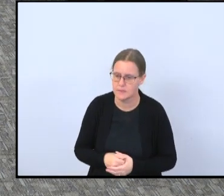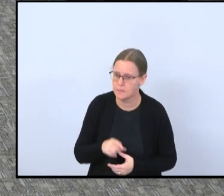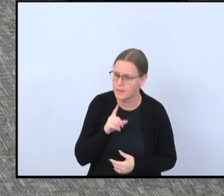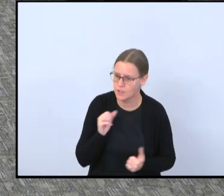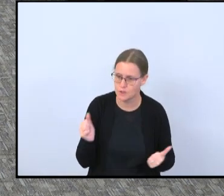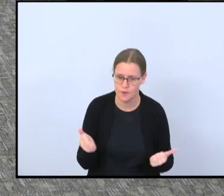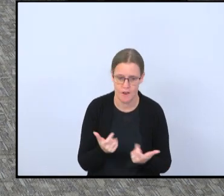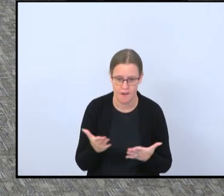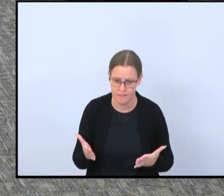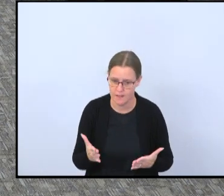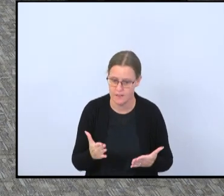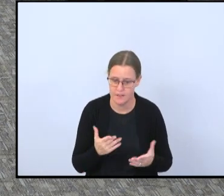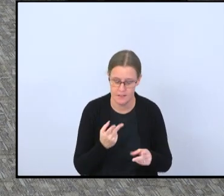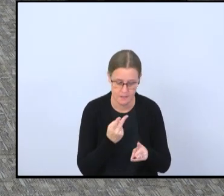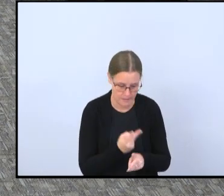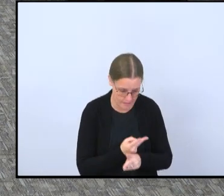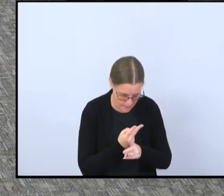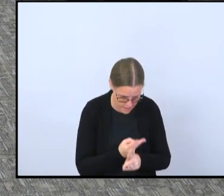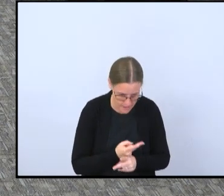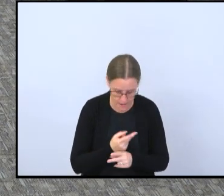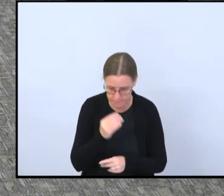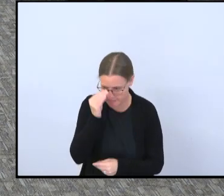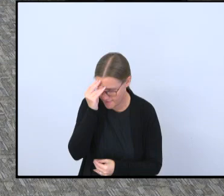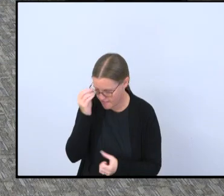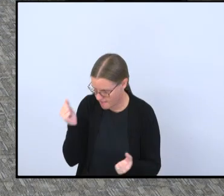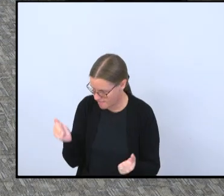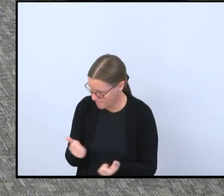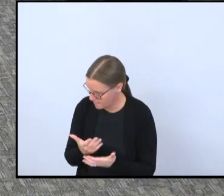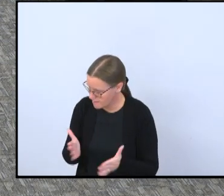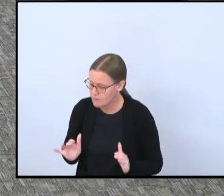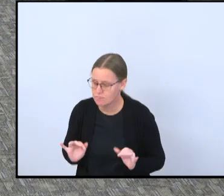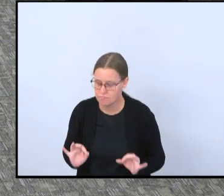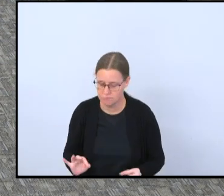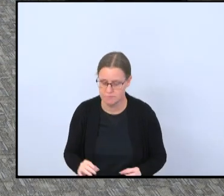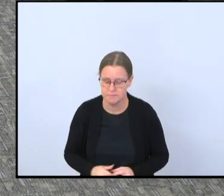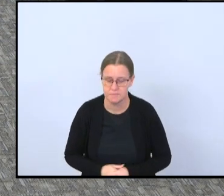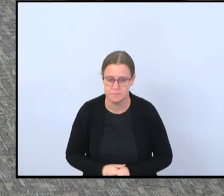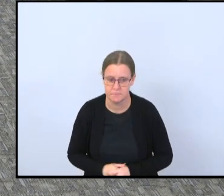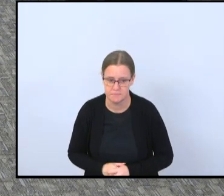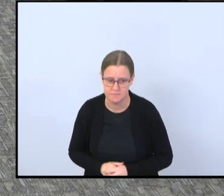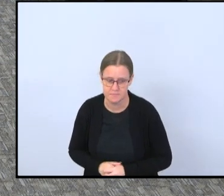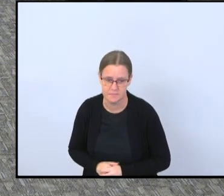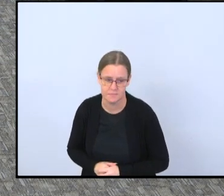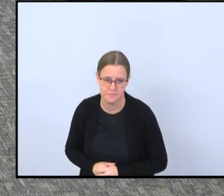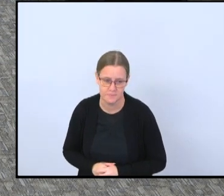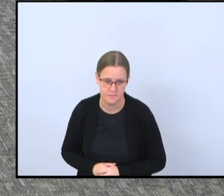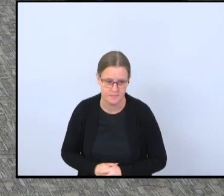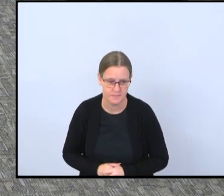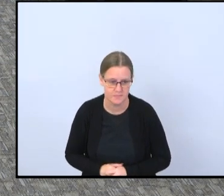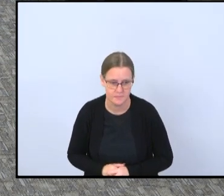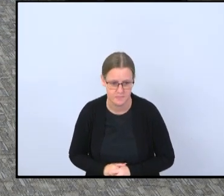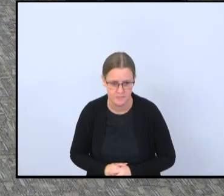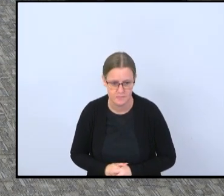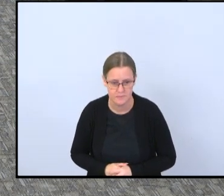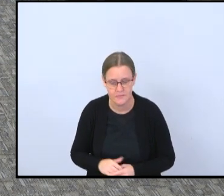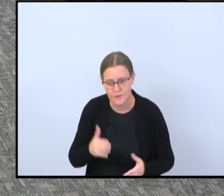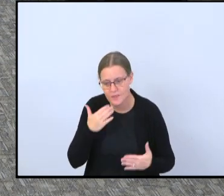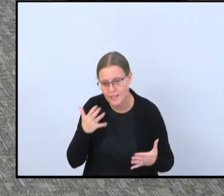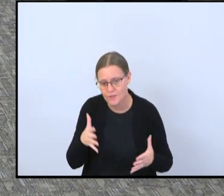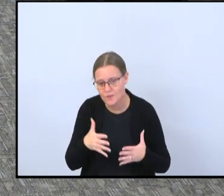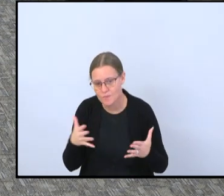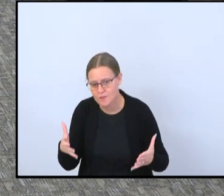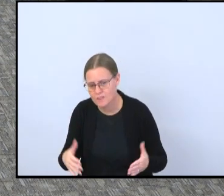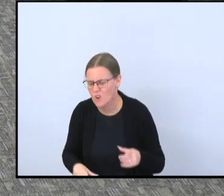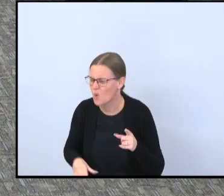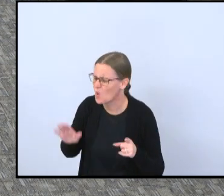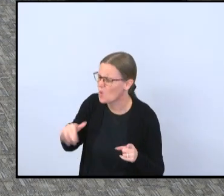our t's and making sure that we're doing kind of the cost-effective thing for these campuses. So thank you. Yeah,